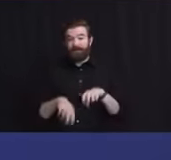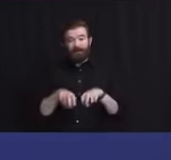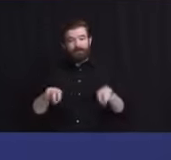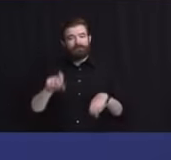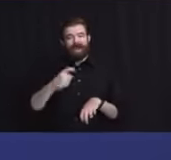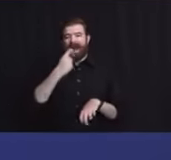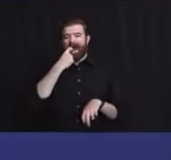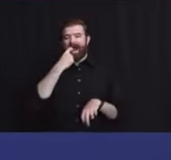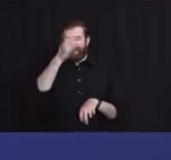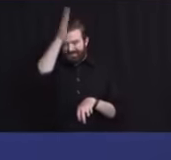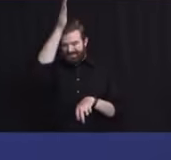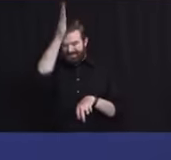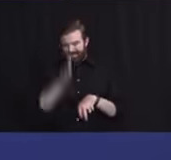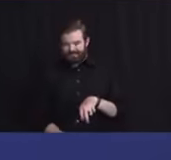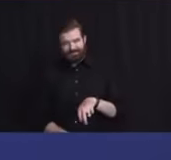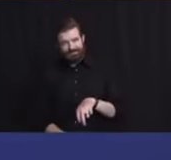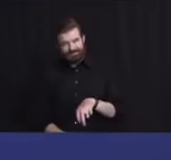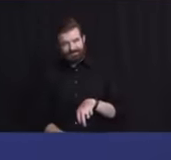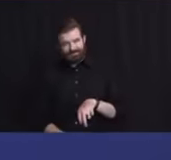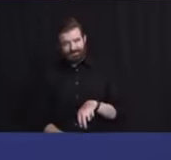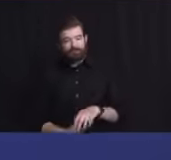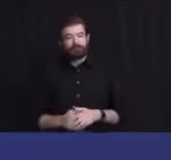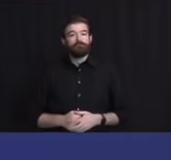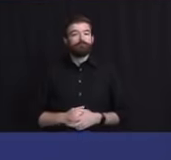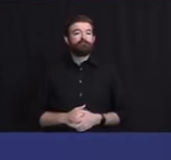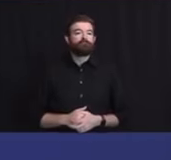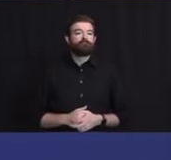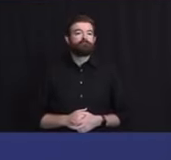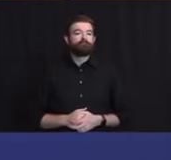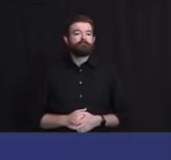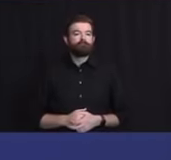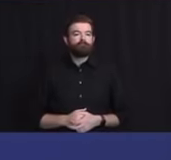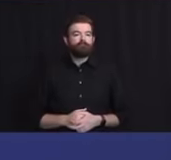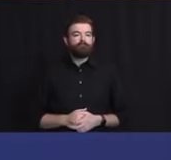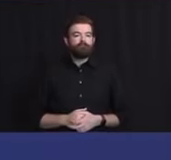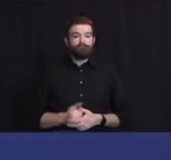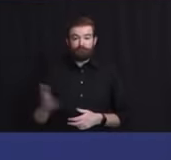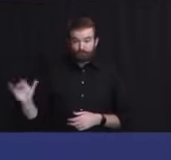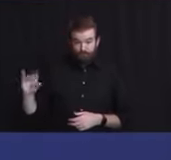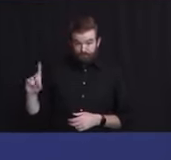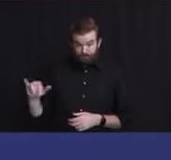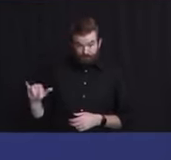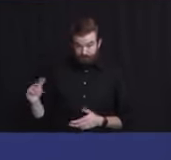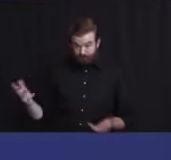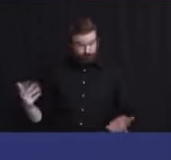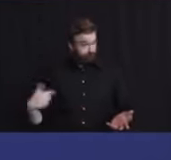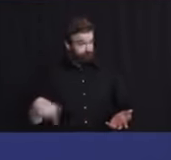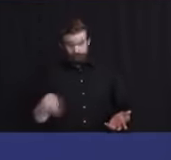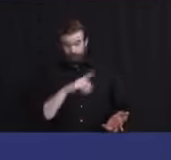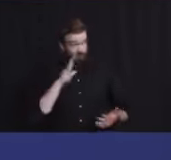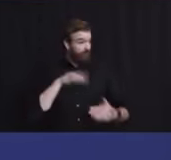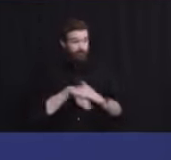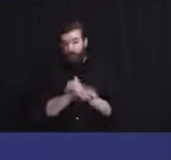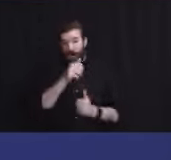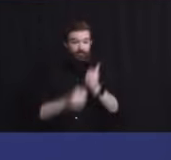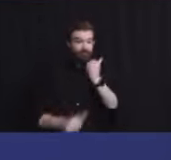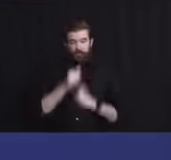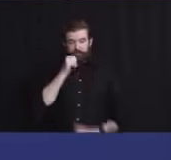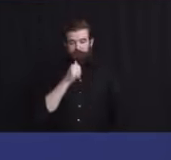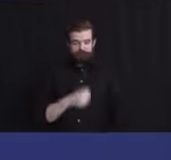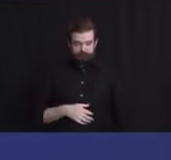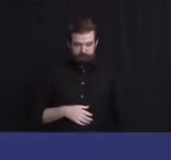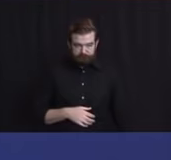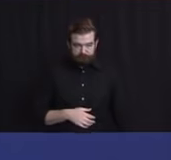partitions. I'm not sure Judy's going to every bar to confirm that, but Pat and I are very happy. I know Ed will join us as well to help ease the